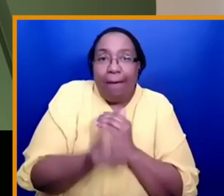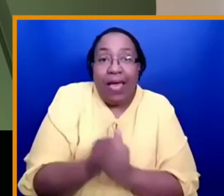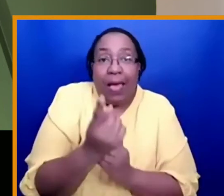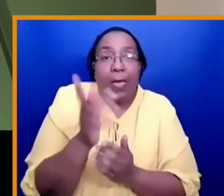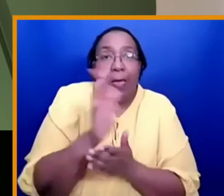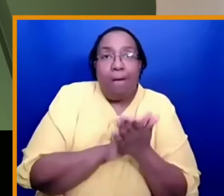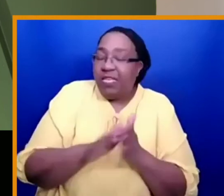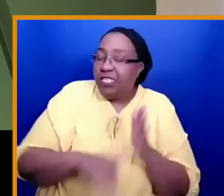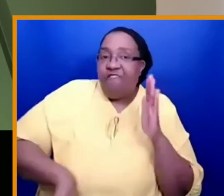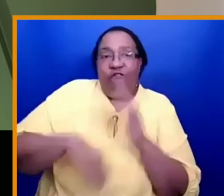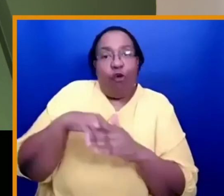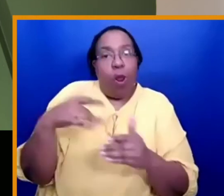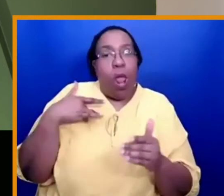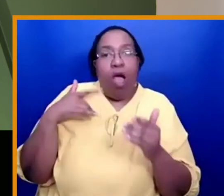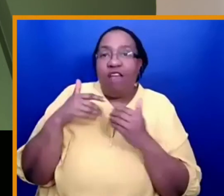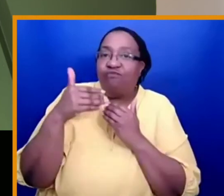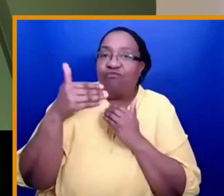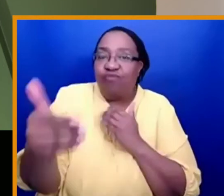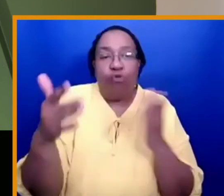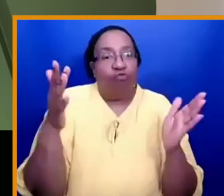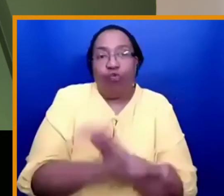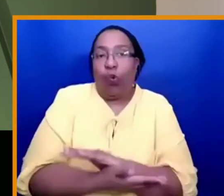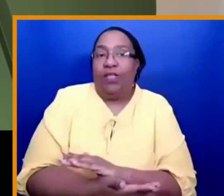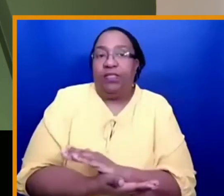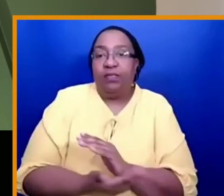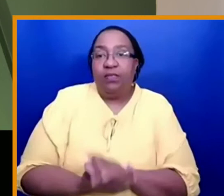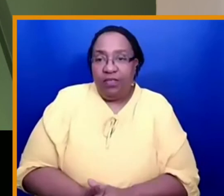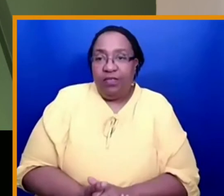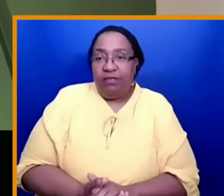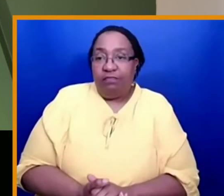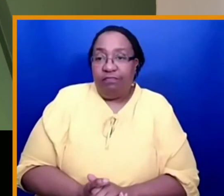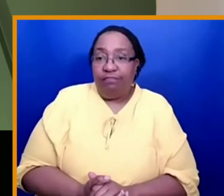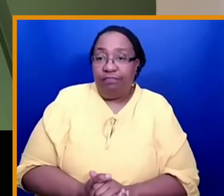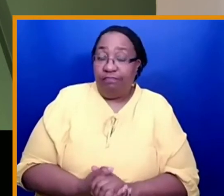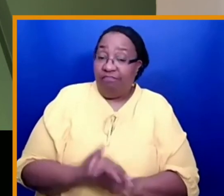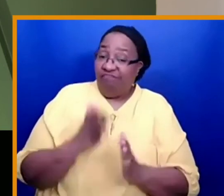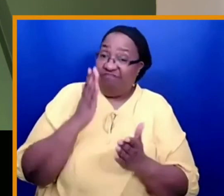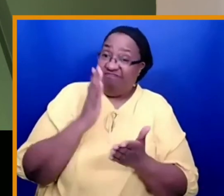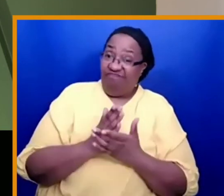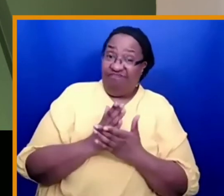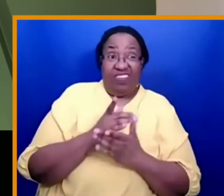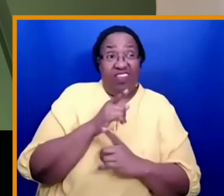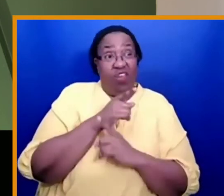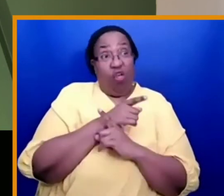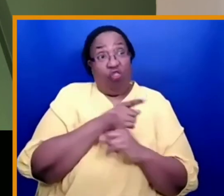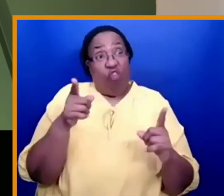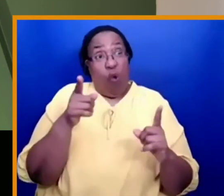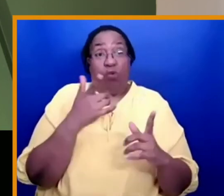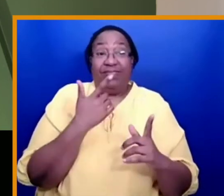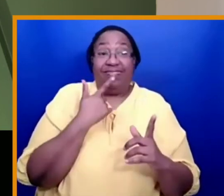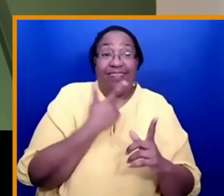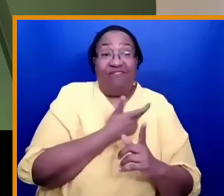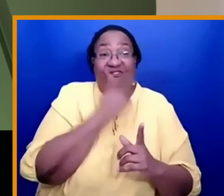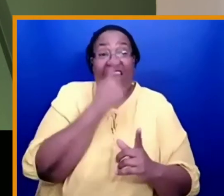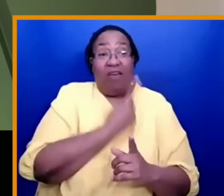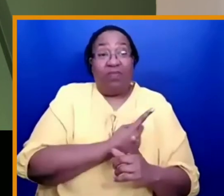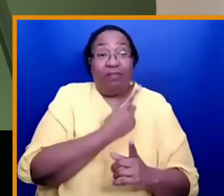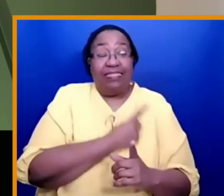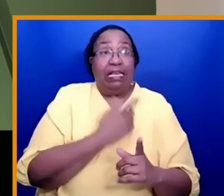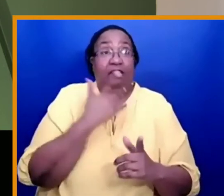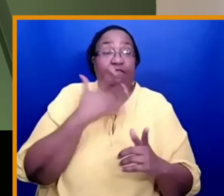lives ruined in a flash. Not only this, but there is a clear link, conference, between those who have found themselves needing to rely on the benefits